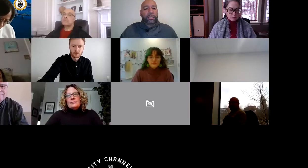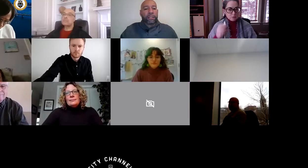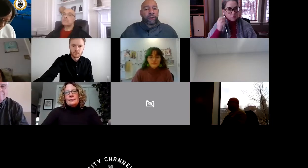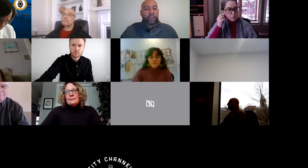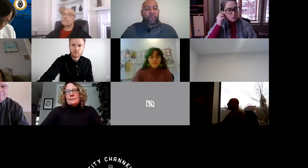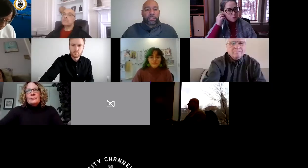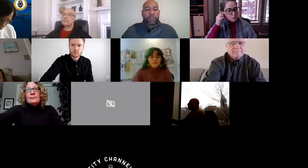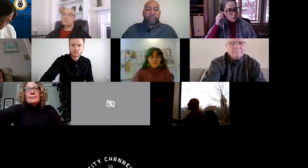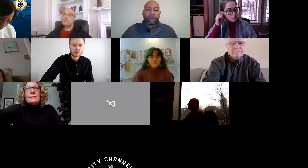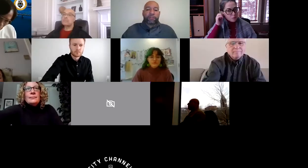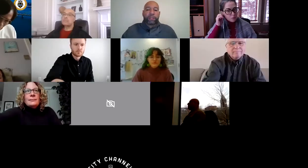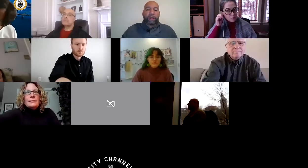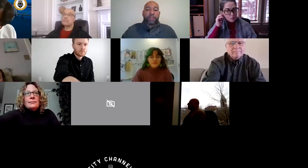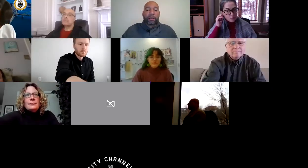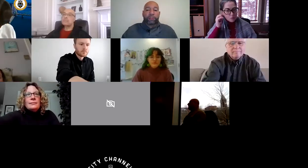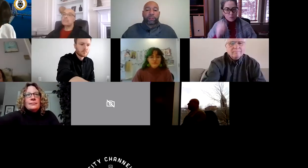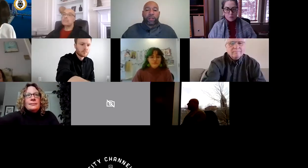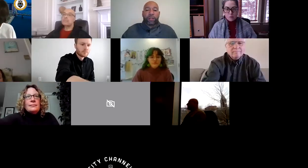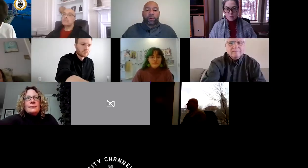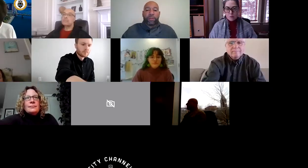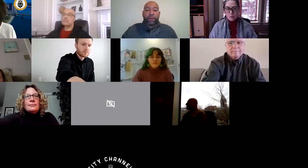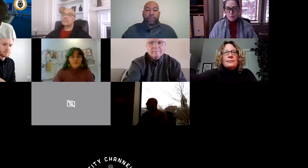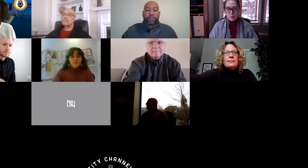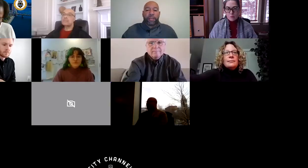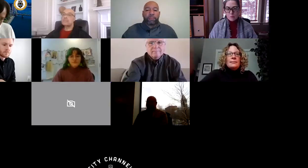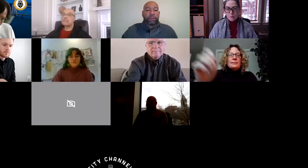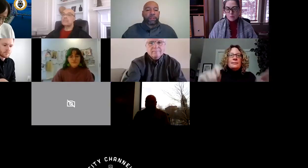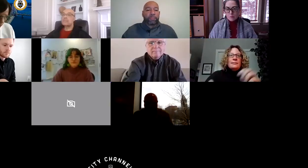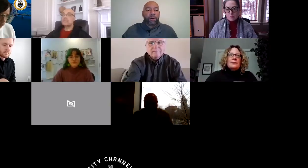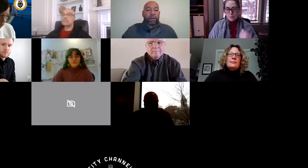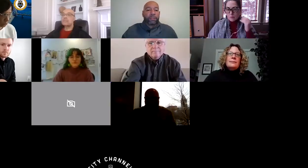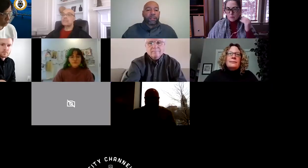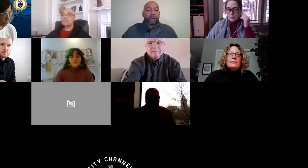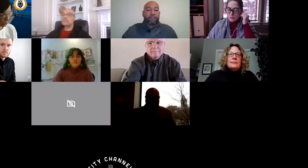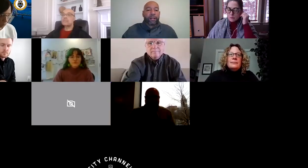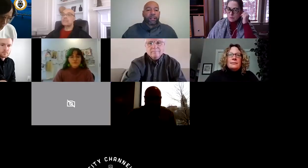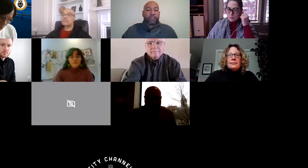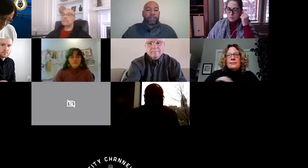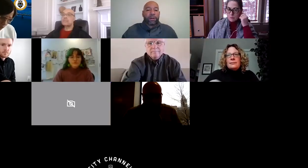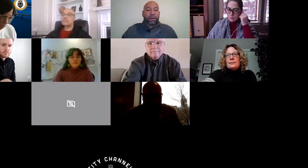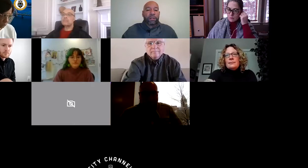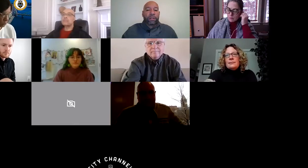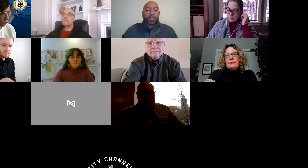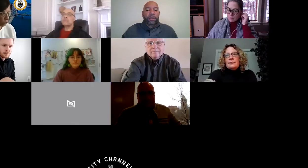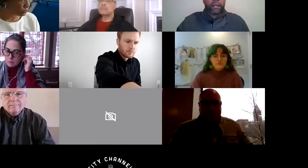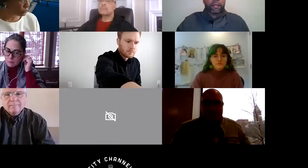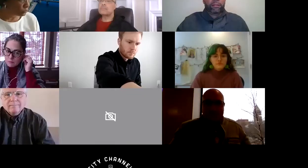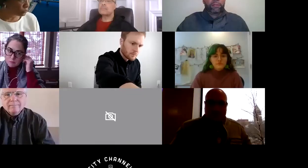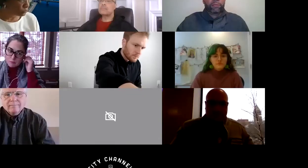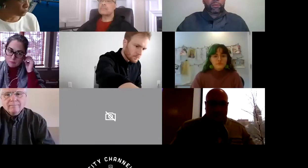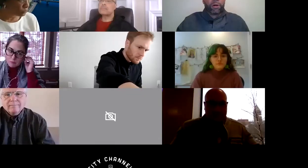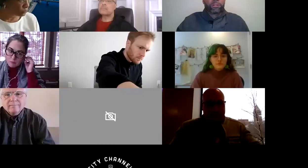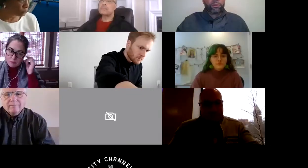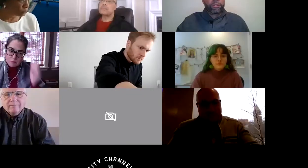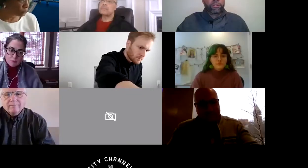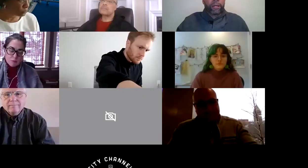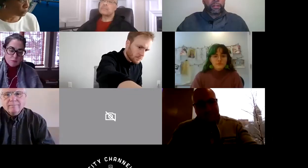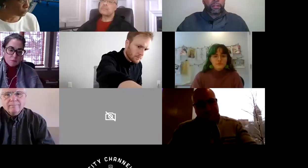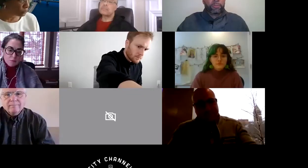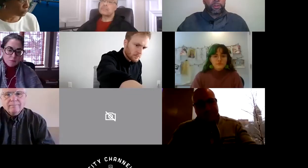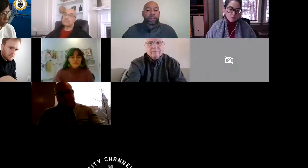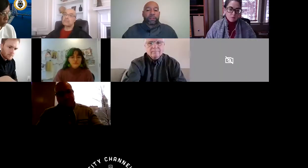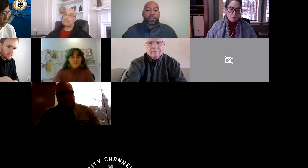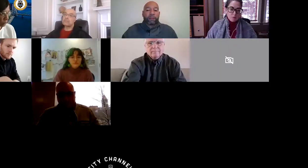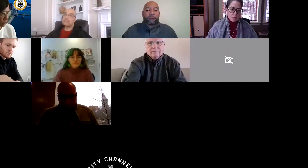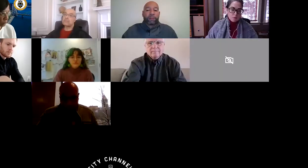Our budget hearings will continue virtually this afternoon at 1:30 p.m. with the Departments of Finance and Law, and will also include the